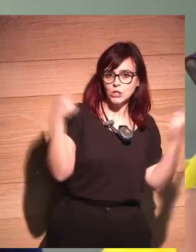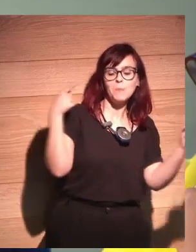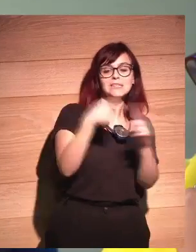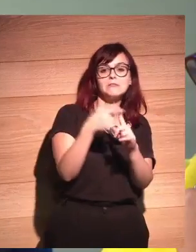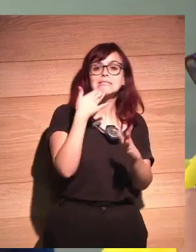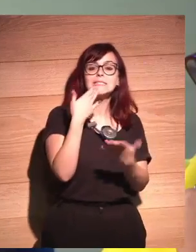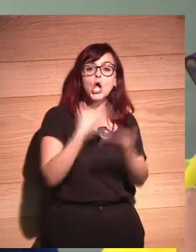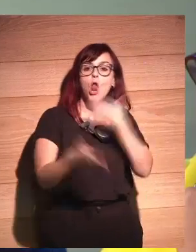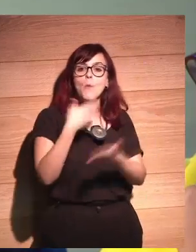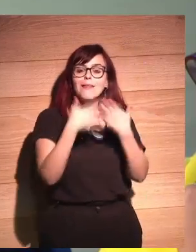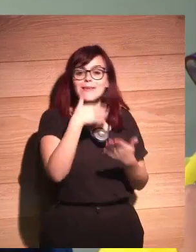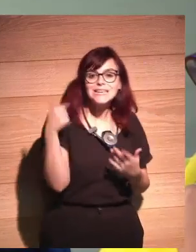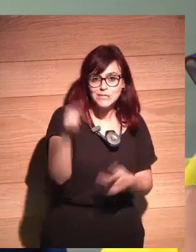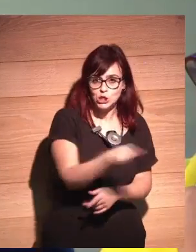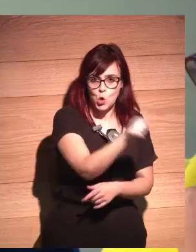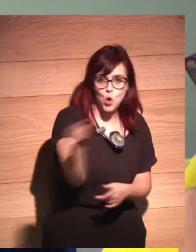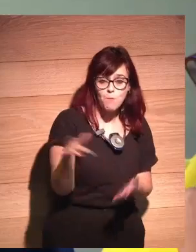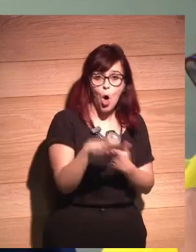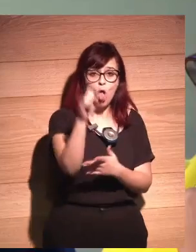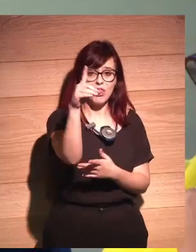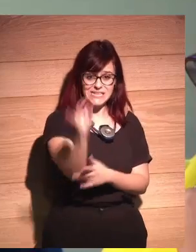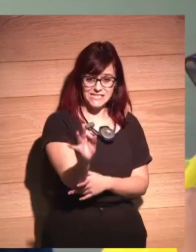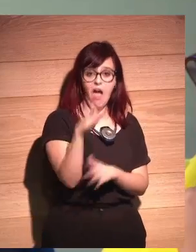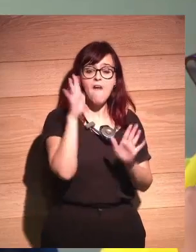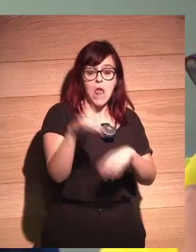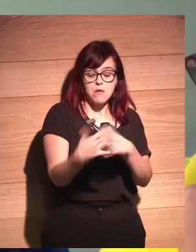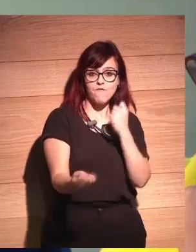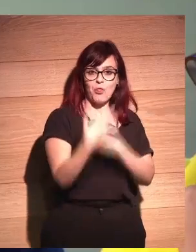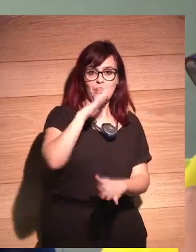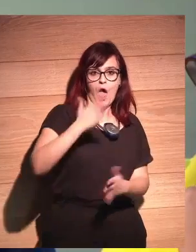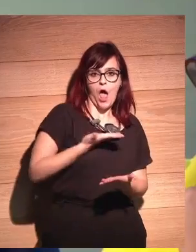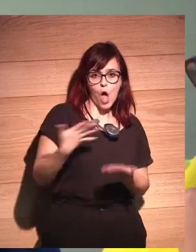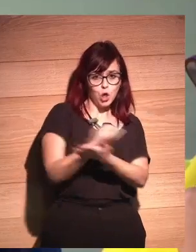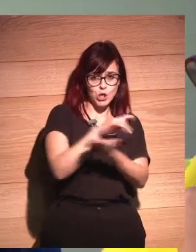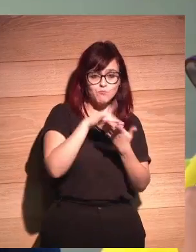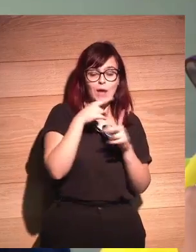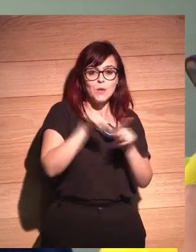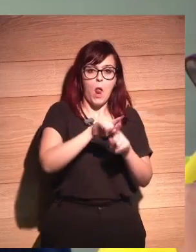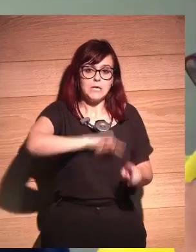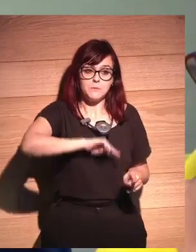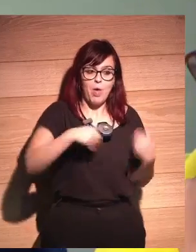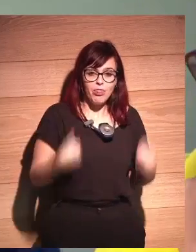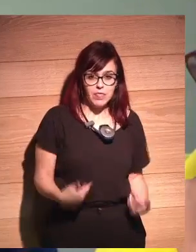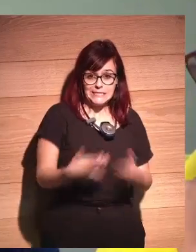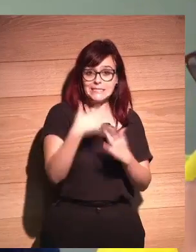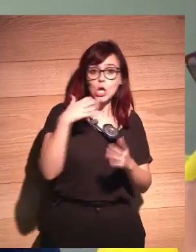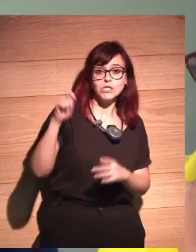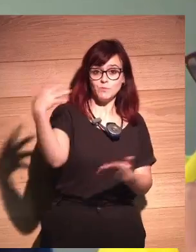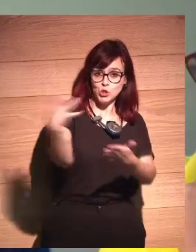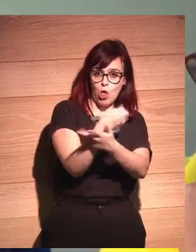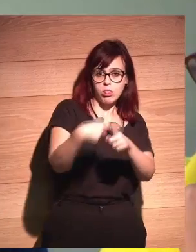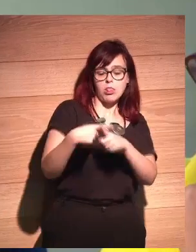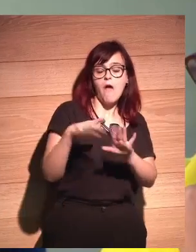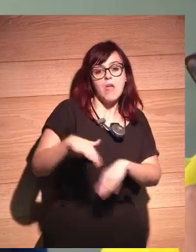more responsible to see if I want to contribute more or less, because in the end, the SDGs is something that we have to take care